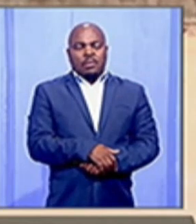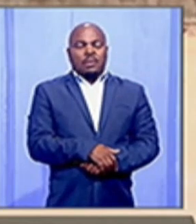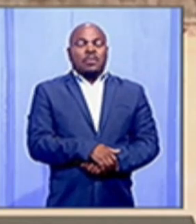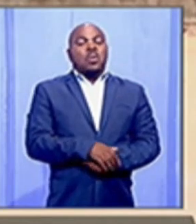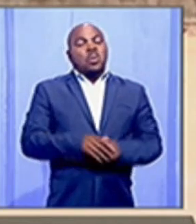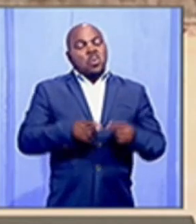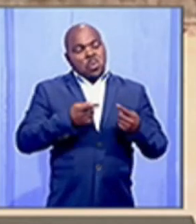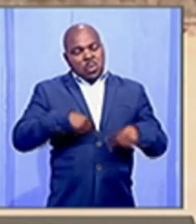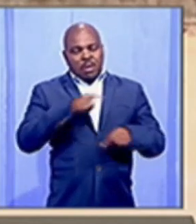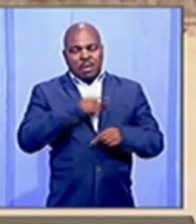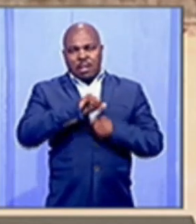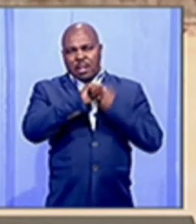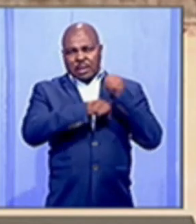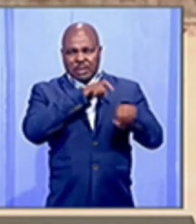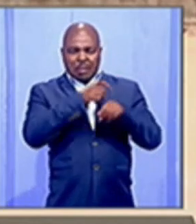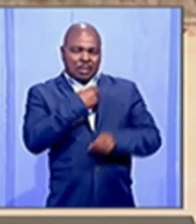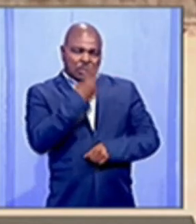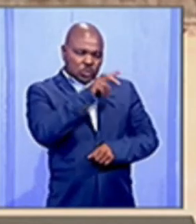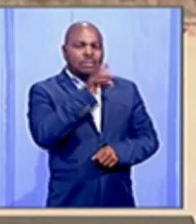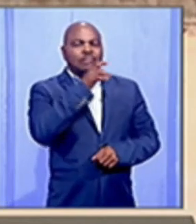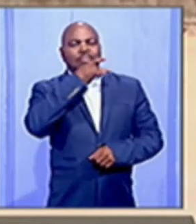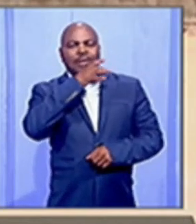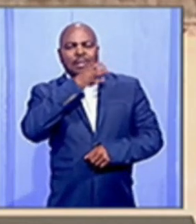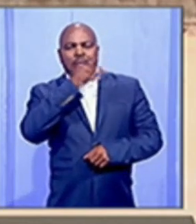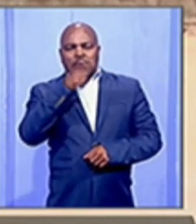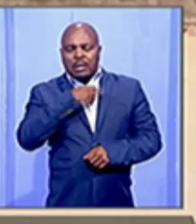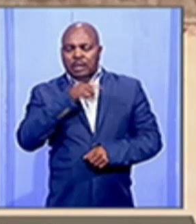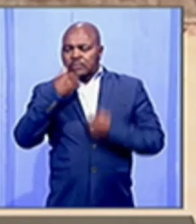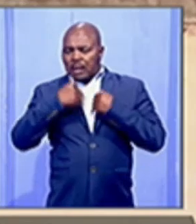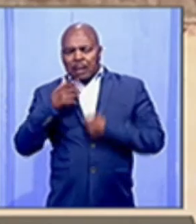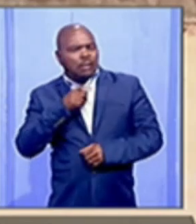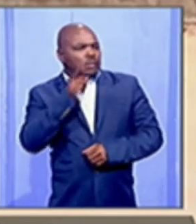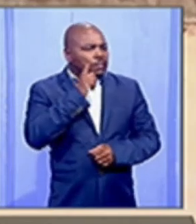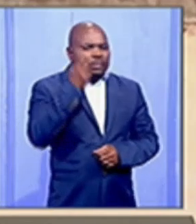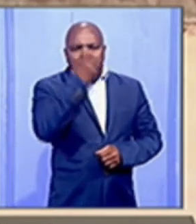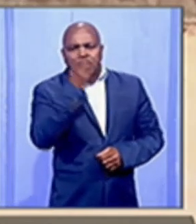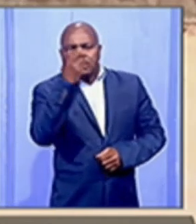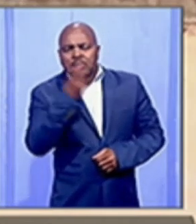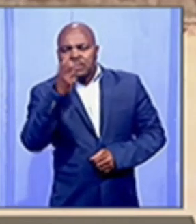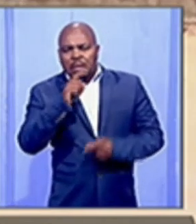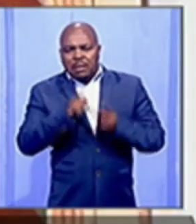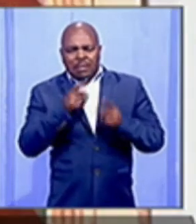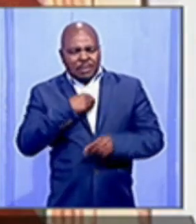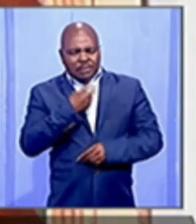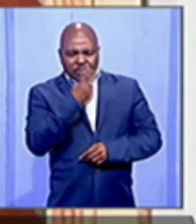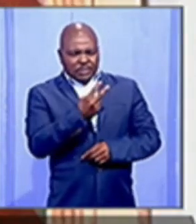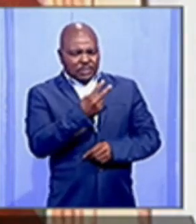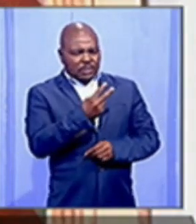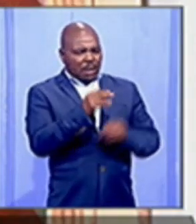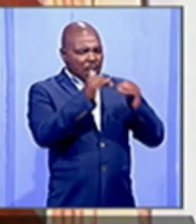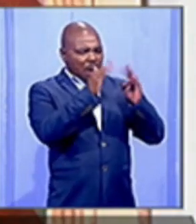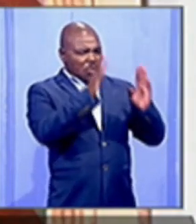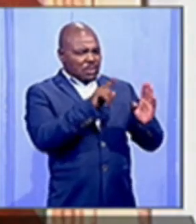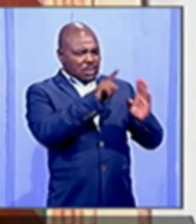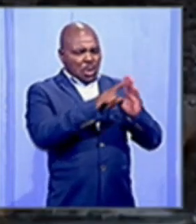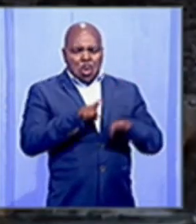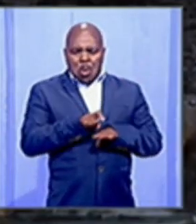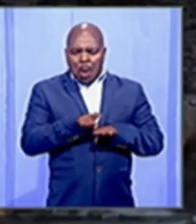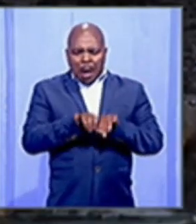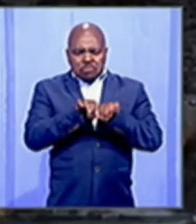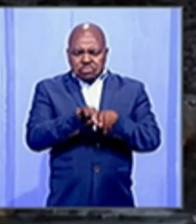last saw her on Saturday and started looking for her on Sunday. I then started seeing worms coming out of the house, and when